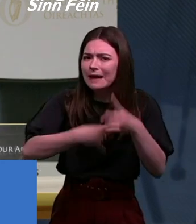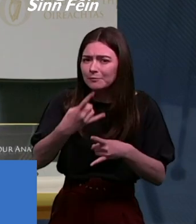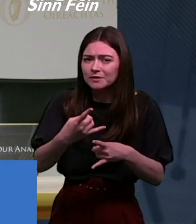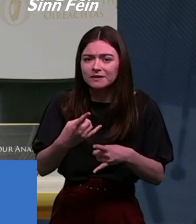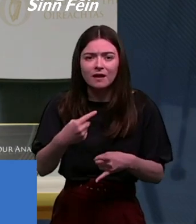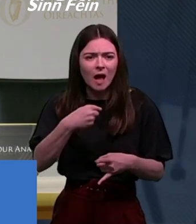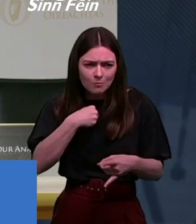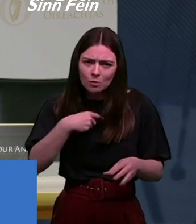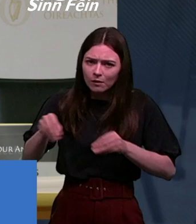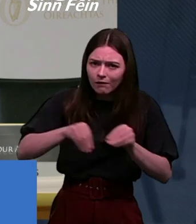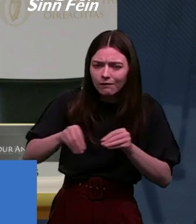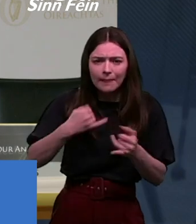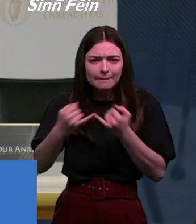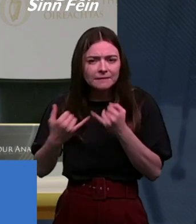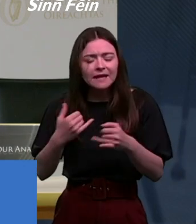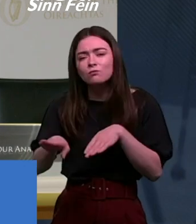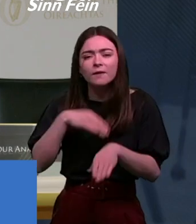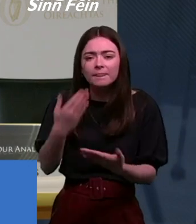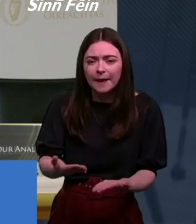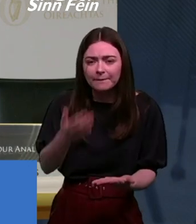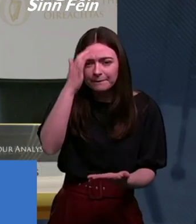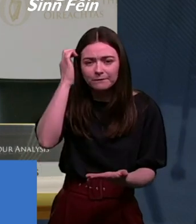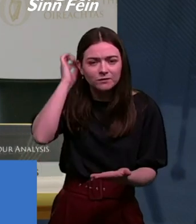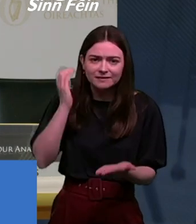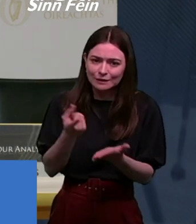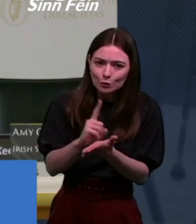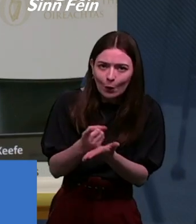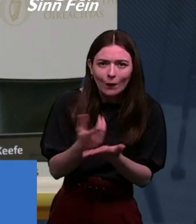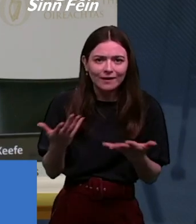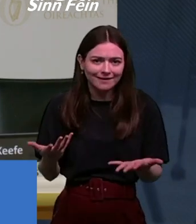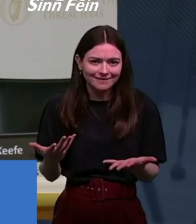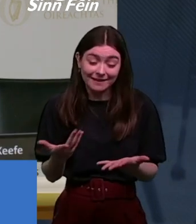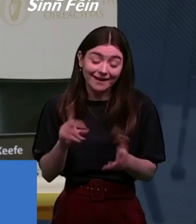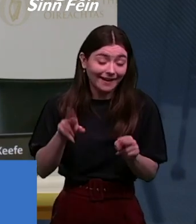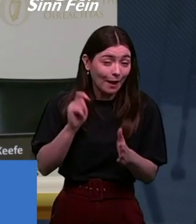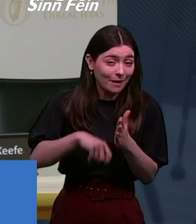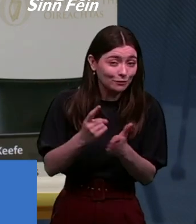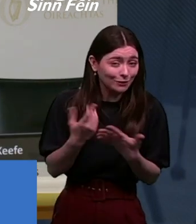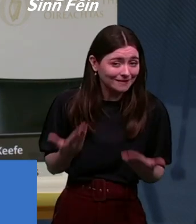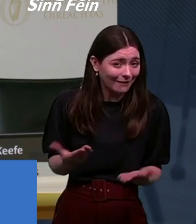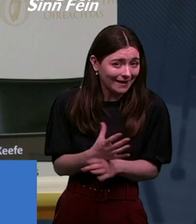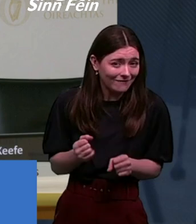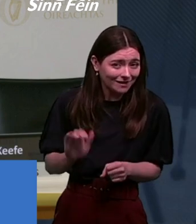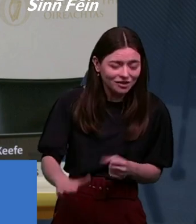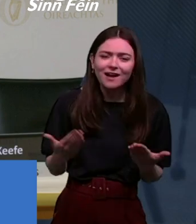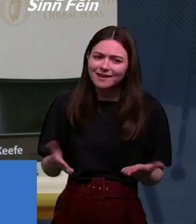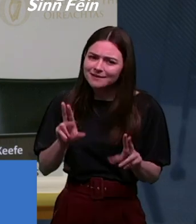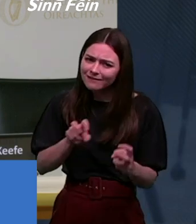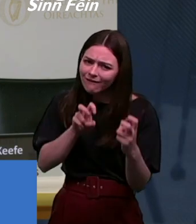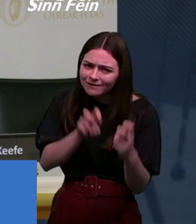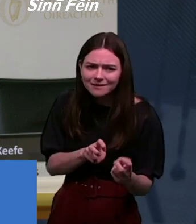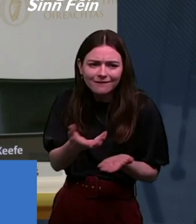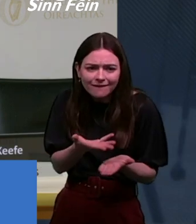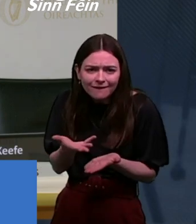my Playmobil house that I bought specifically because I love Playmobil and could never have it as a kid. But I will sit down with them, with our little